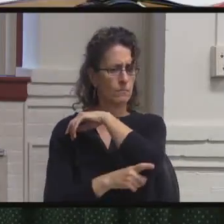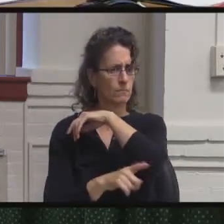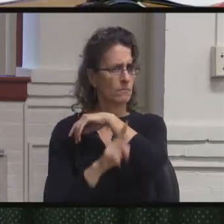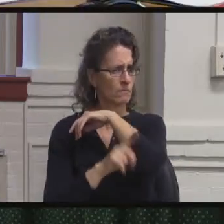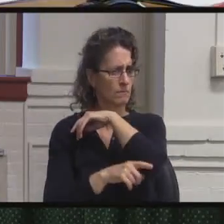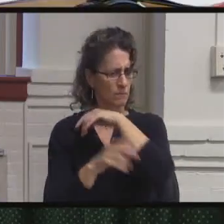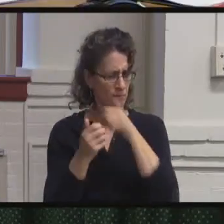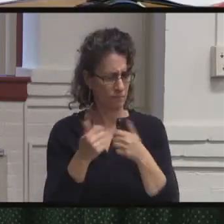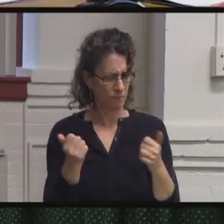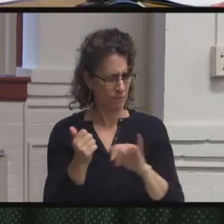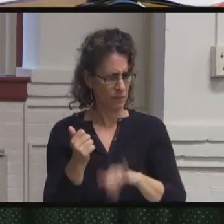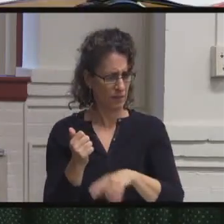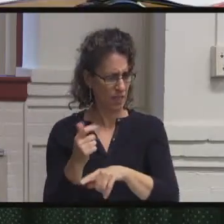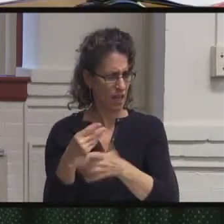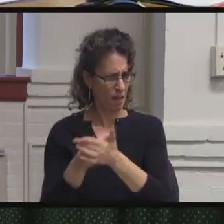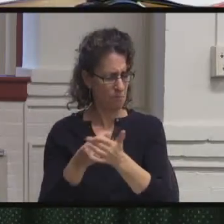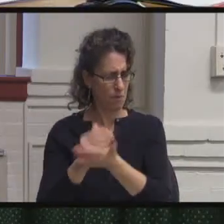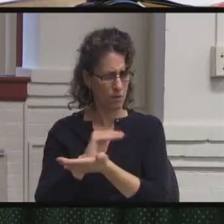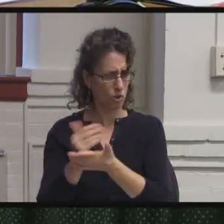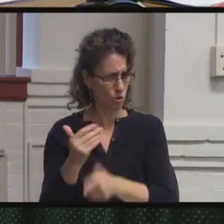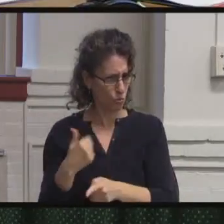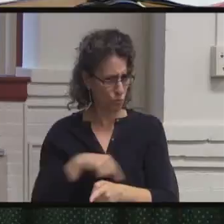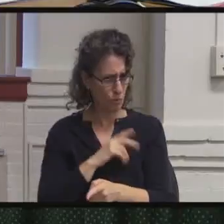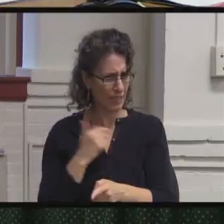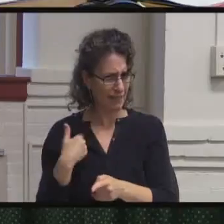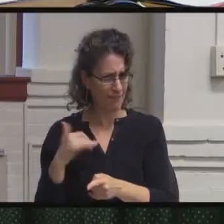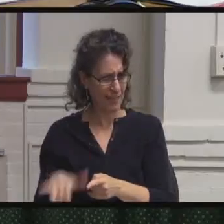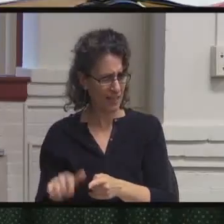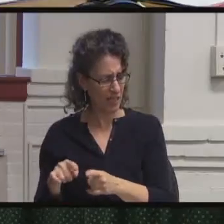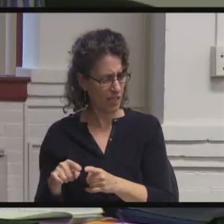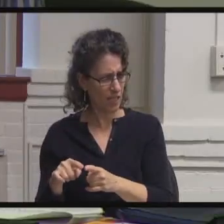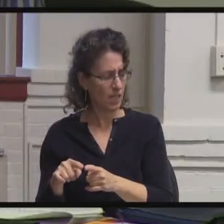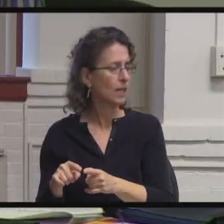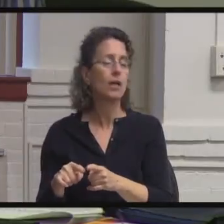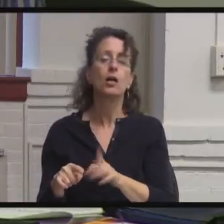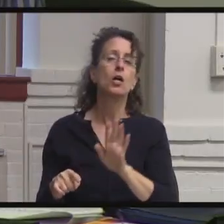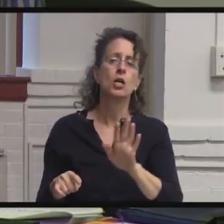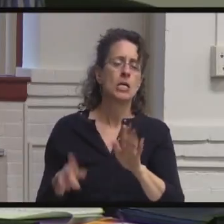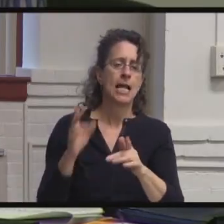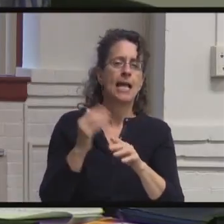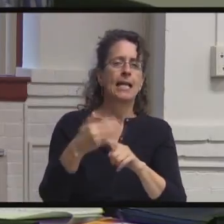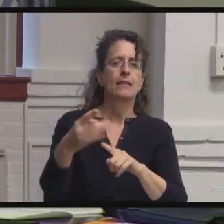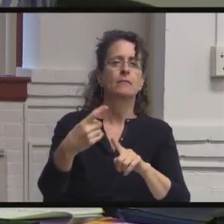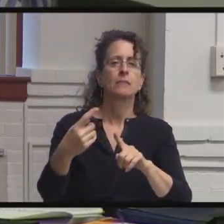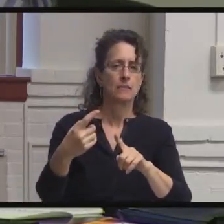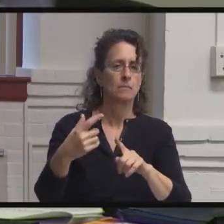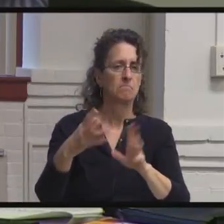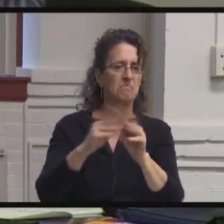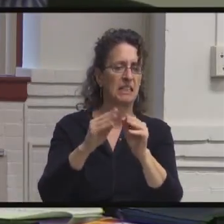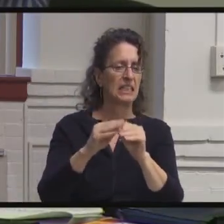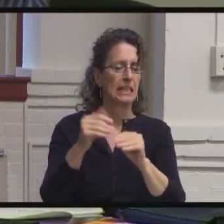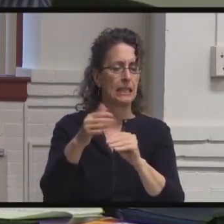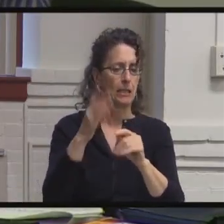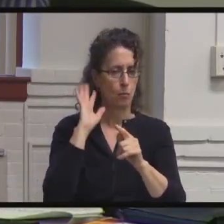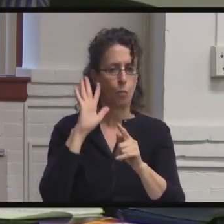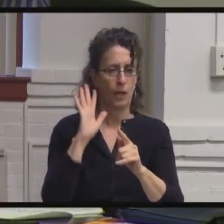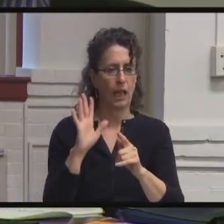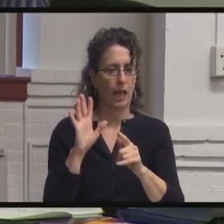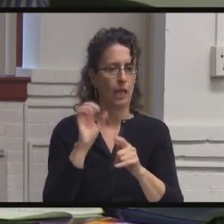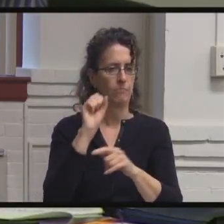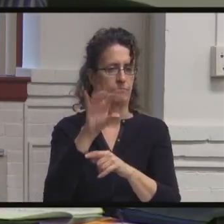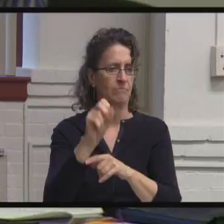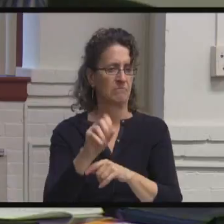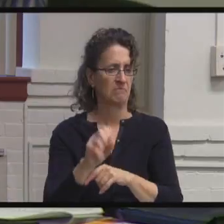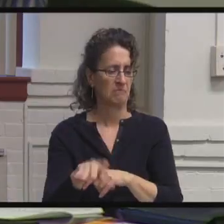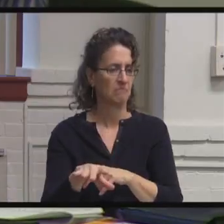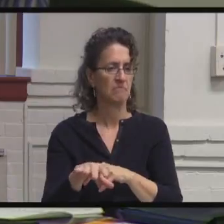separate budget? Do we have that in here yet? I will include that next time. So you can see, and we can provide you